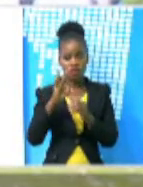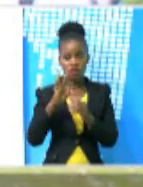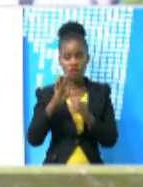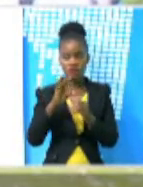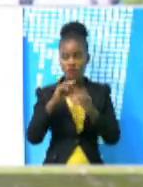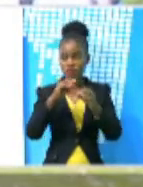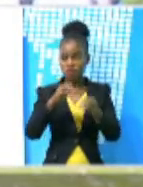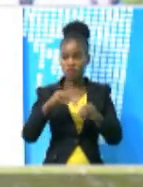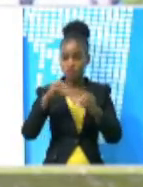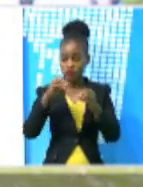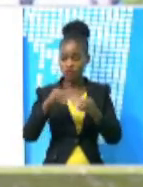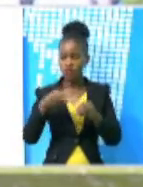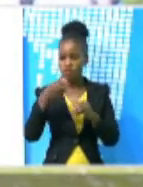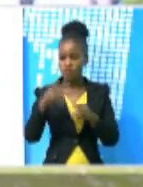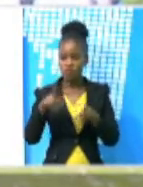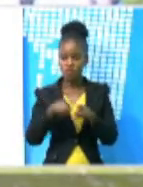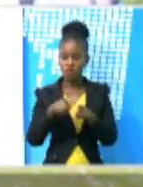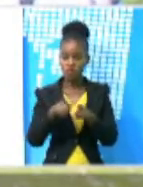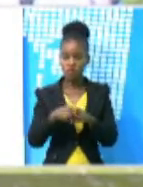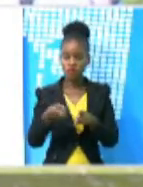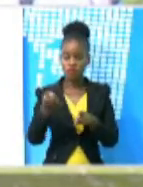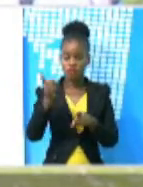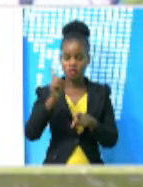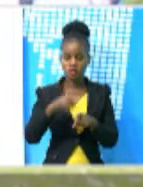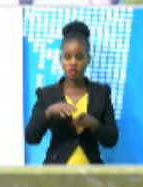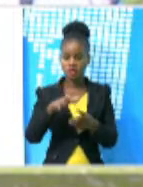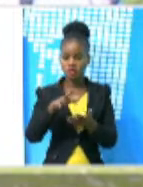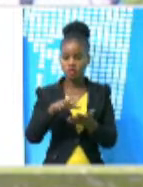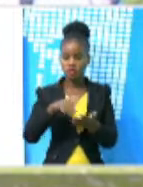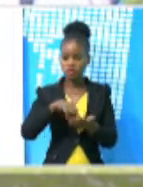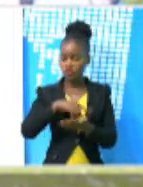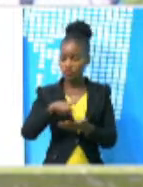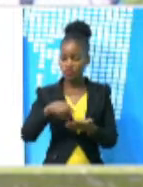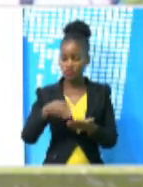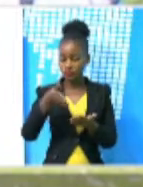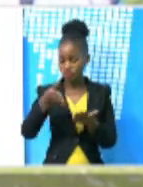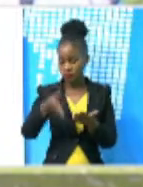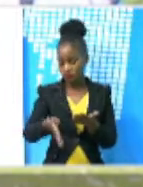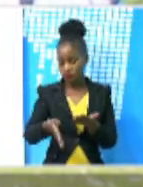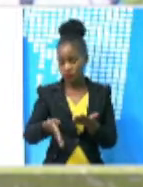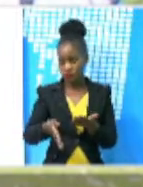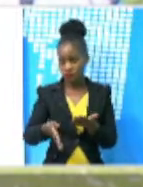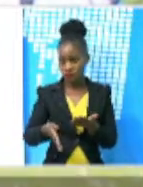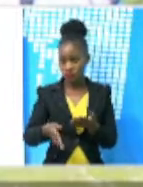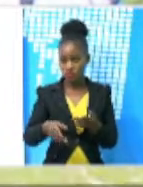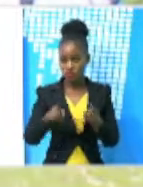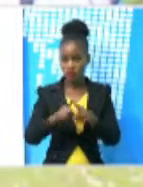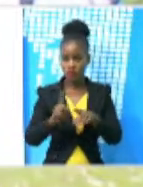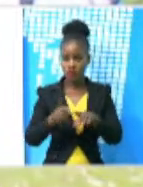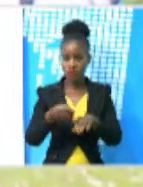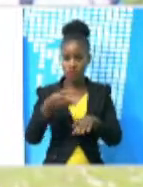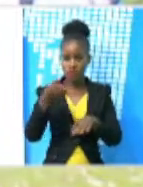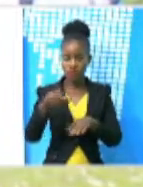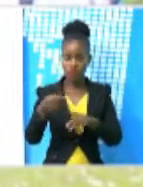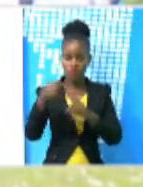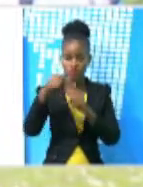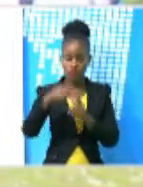wrongly. We tell you, like, apply in the soil around the roots of the plant. Then a farmer goes,